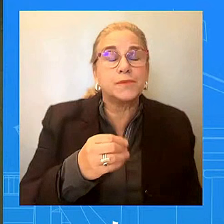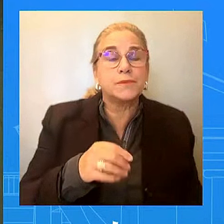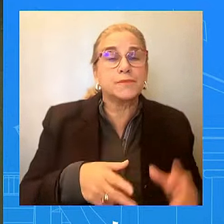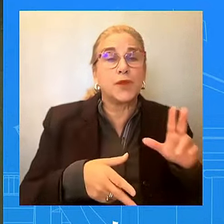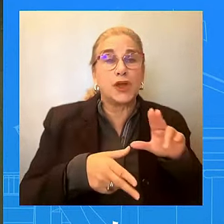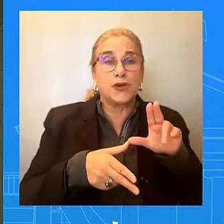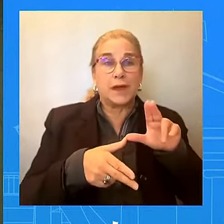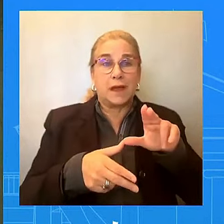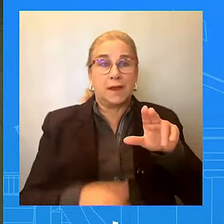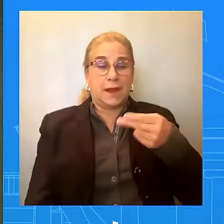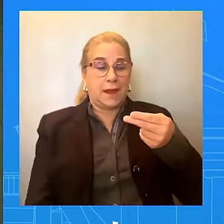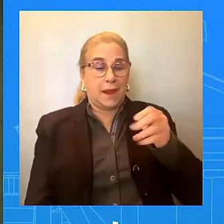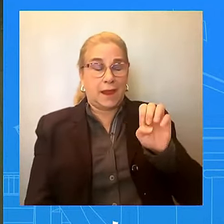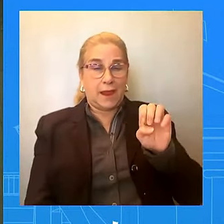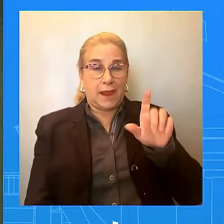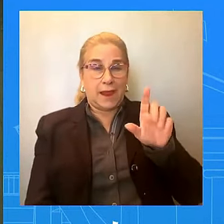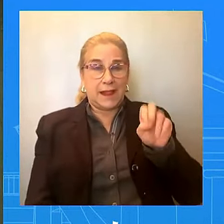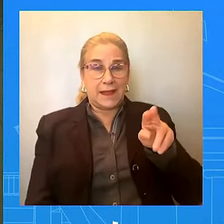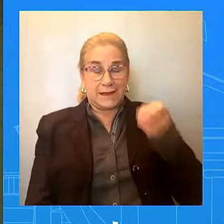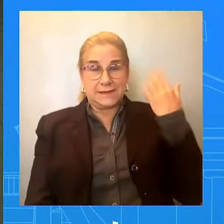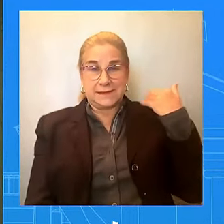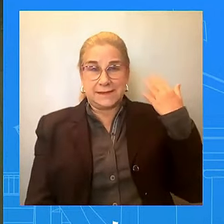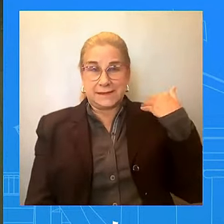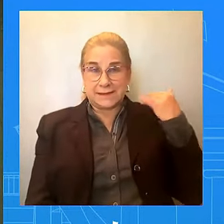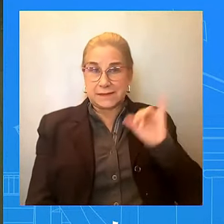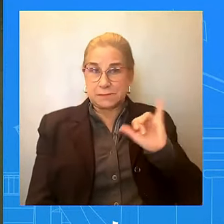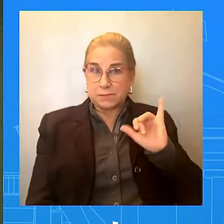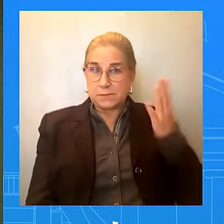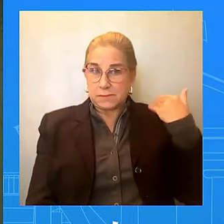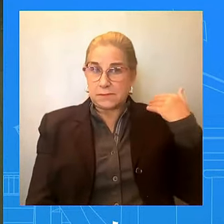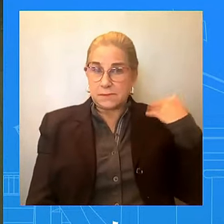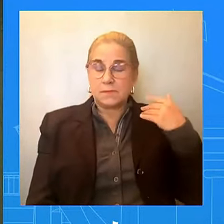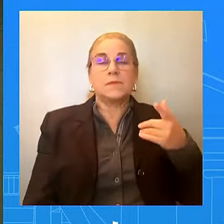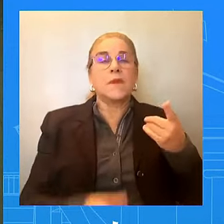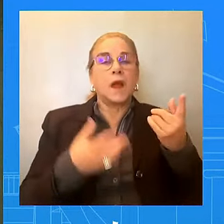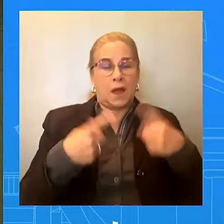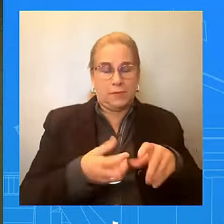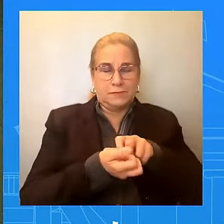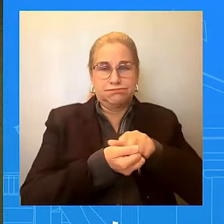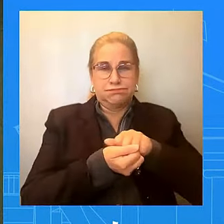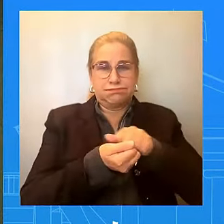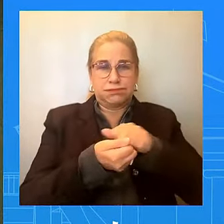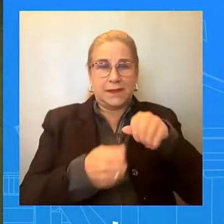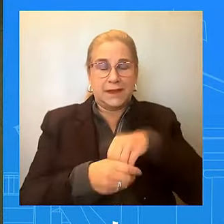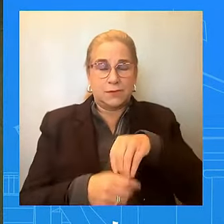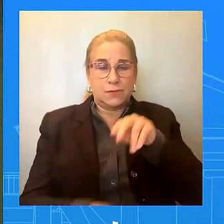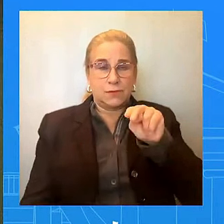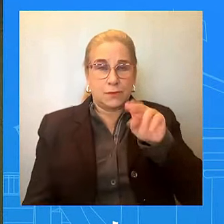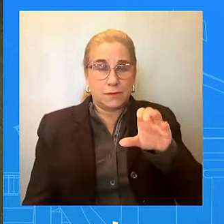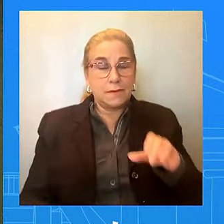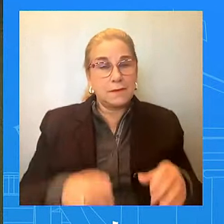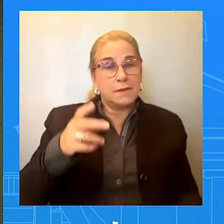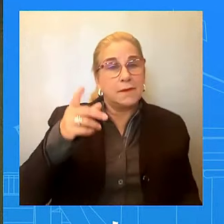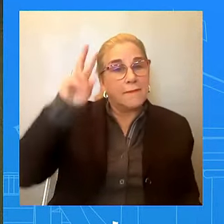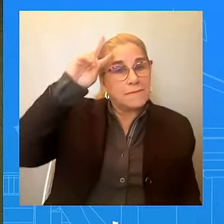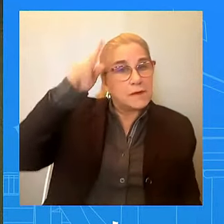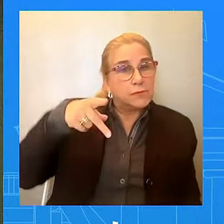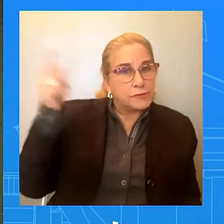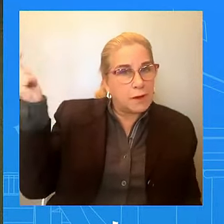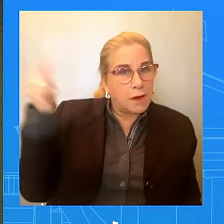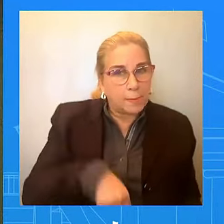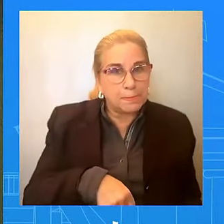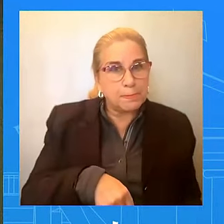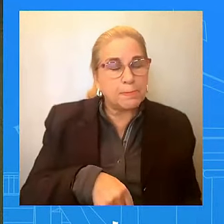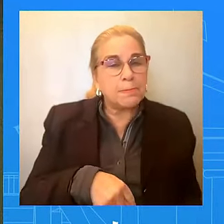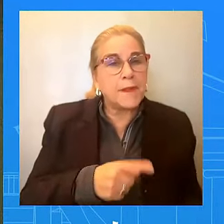North Carolina. President Biden and Vice President Harris were here last week, as was I, and we will continue